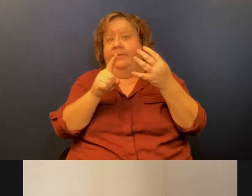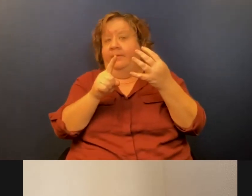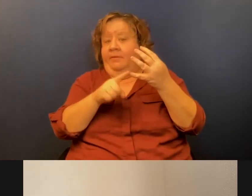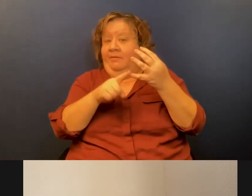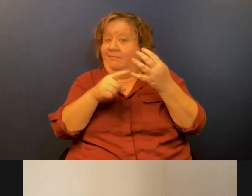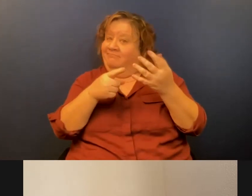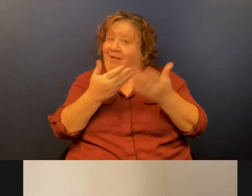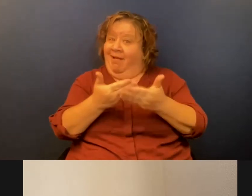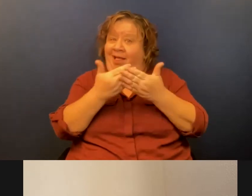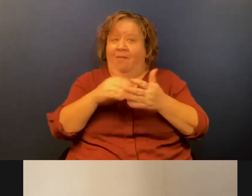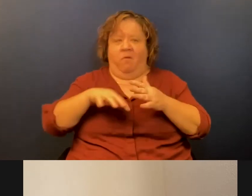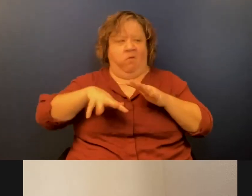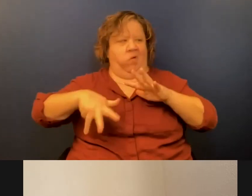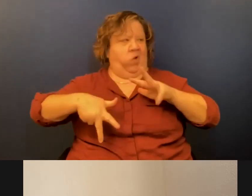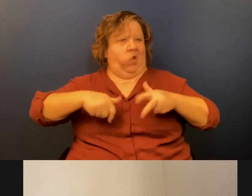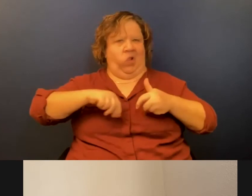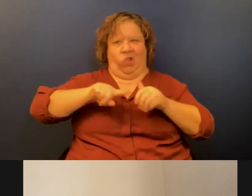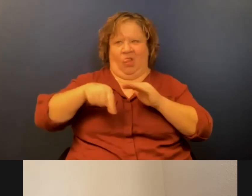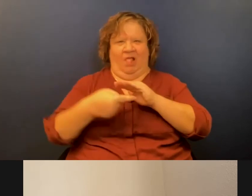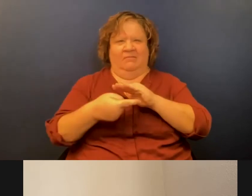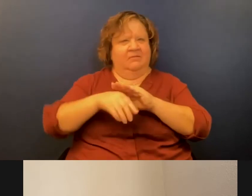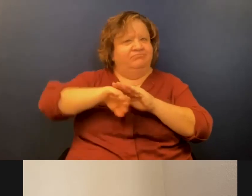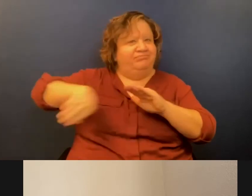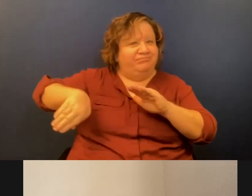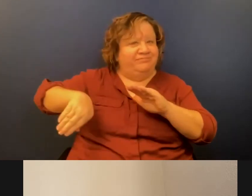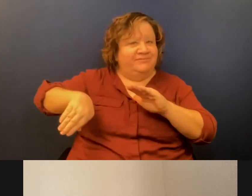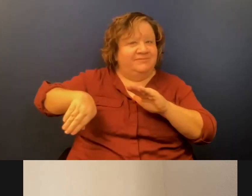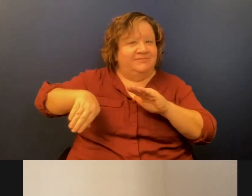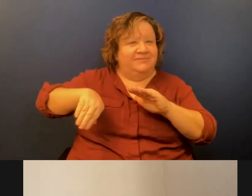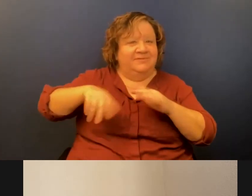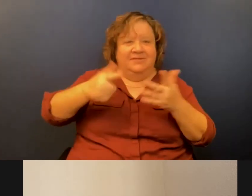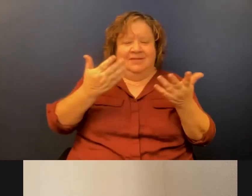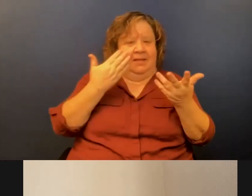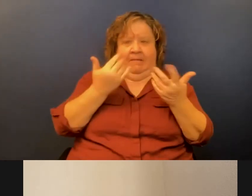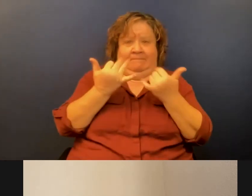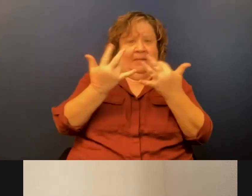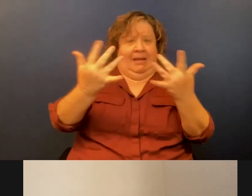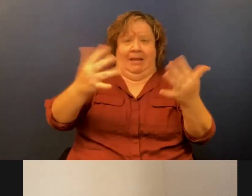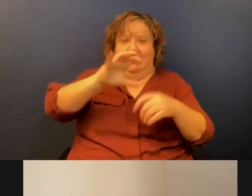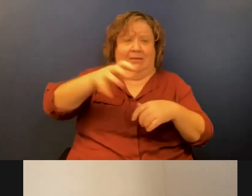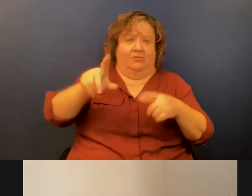develop. They have to face and combat